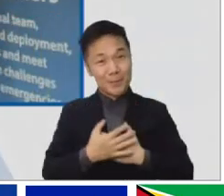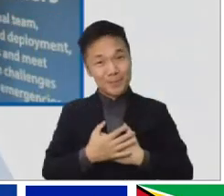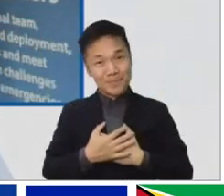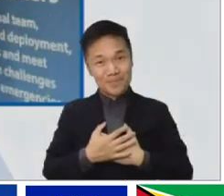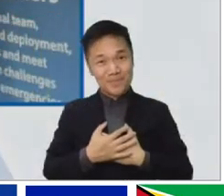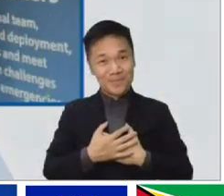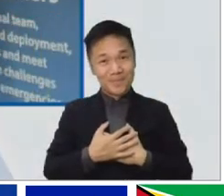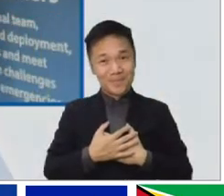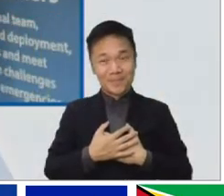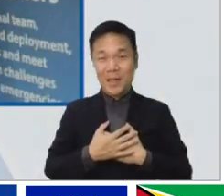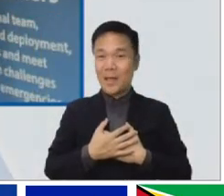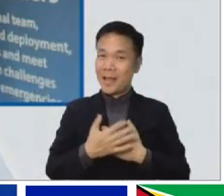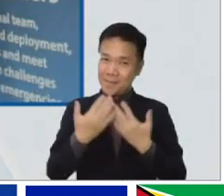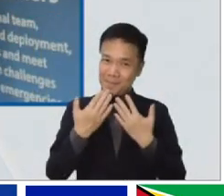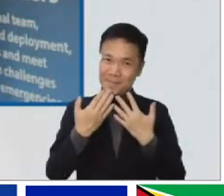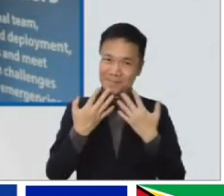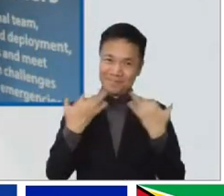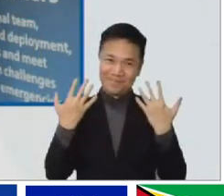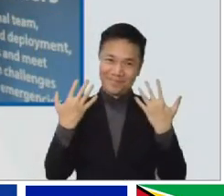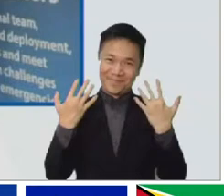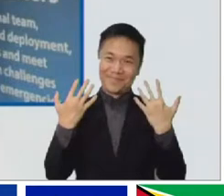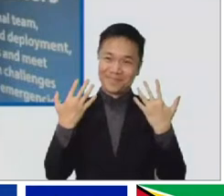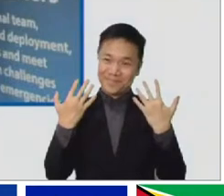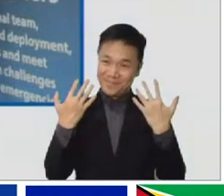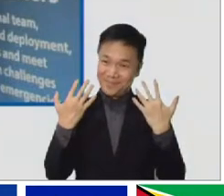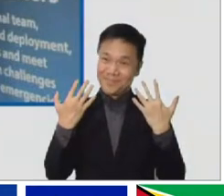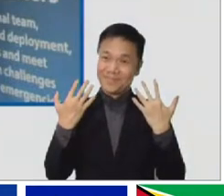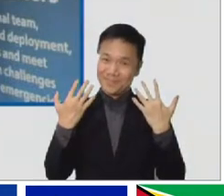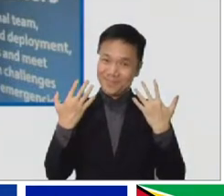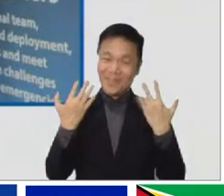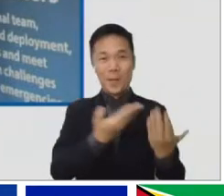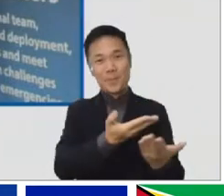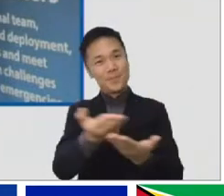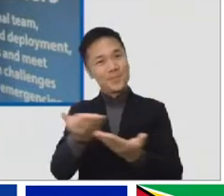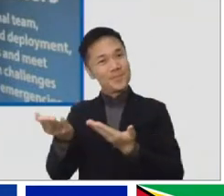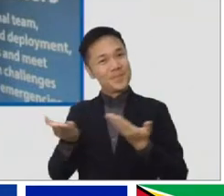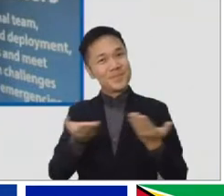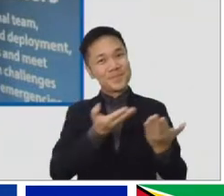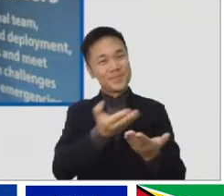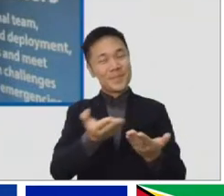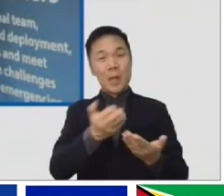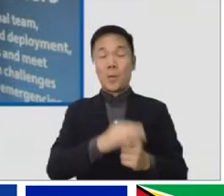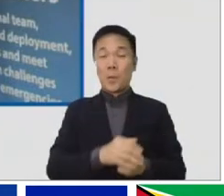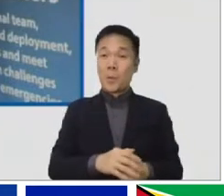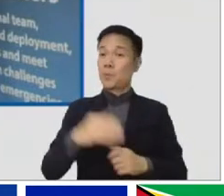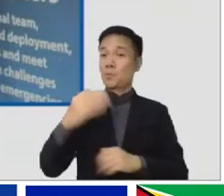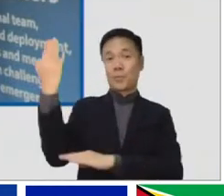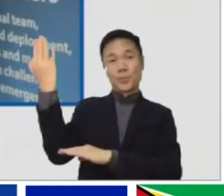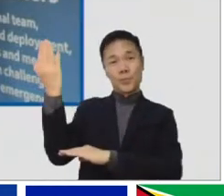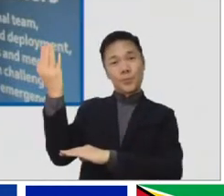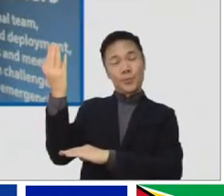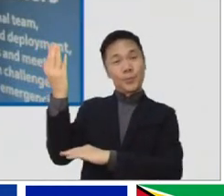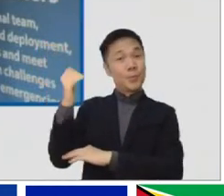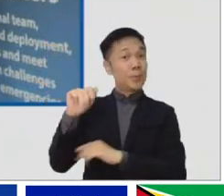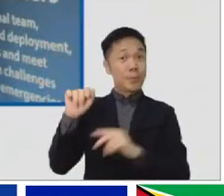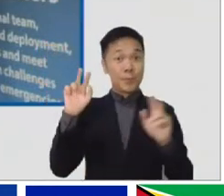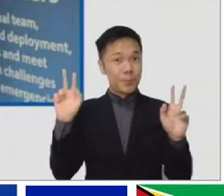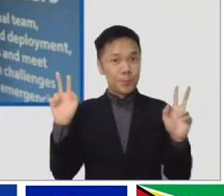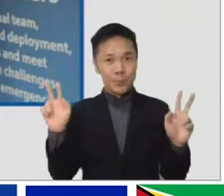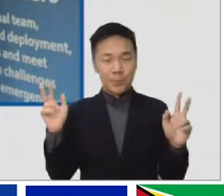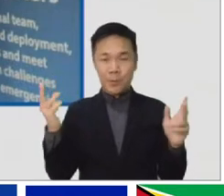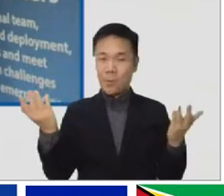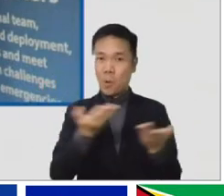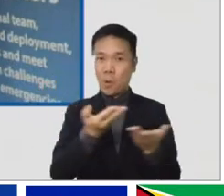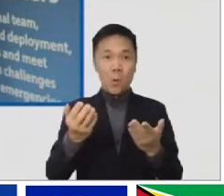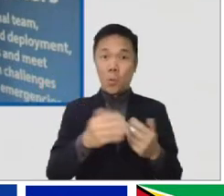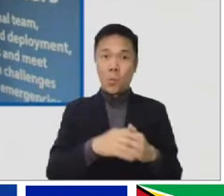me to share with all of you this presentation with such top-ranking executives